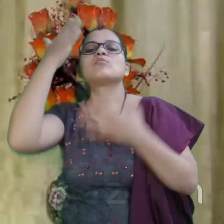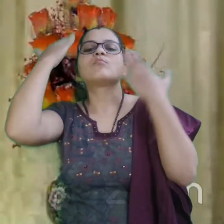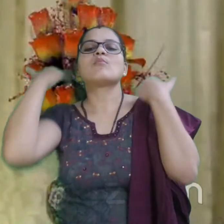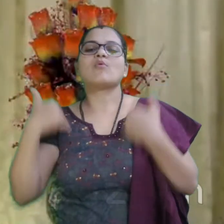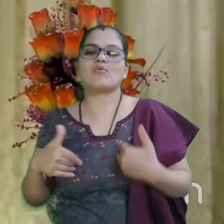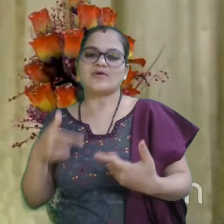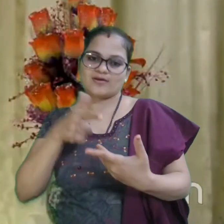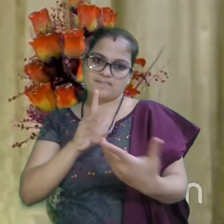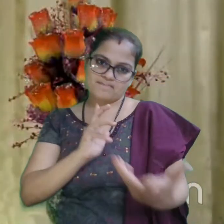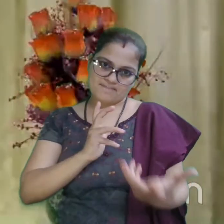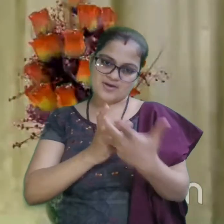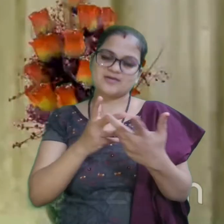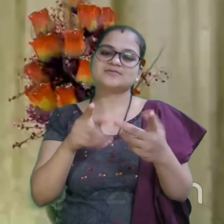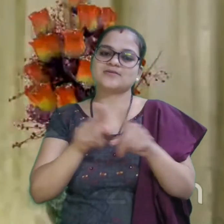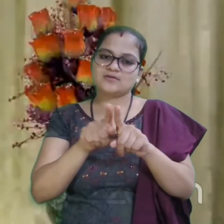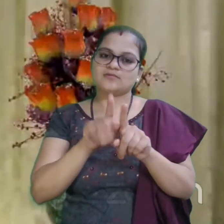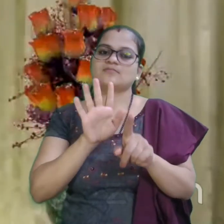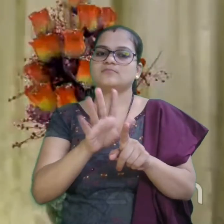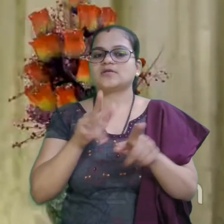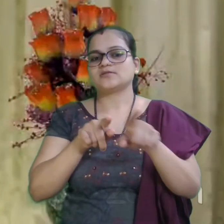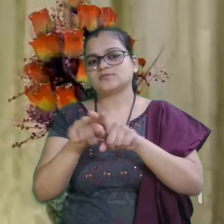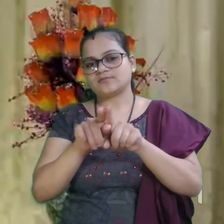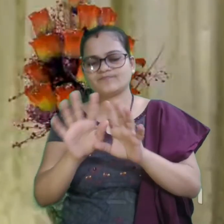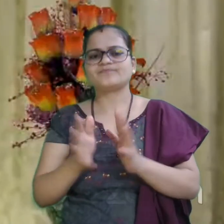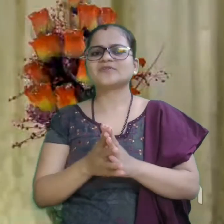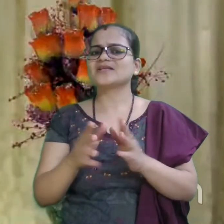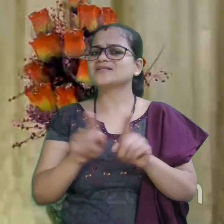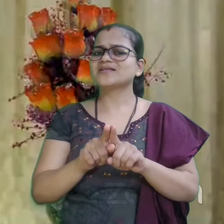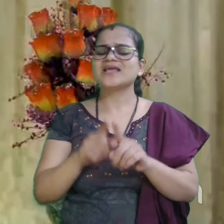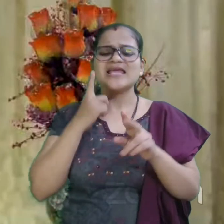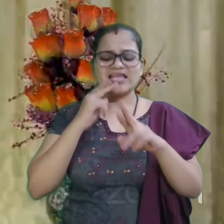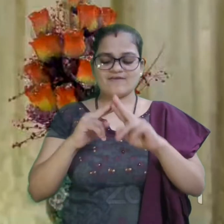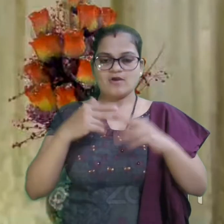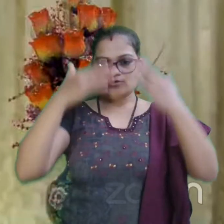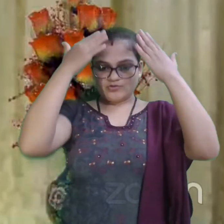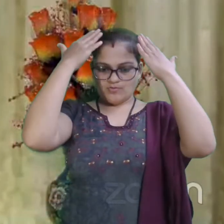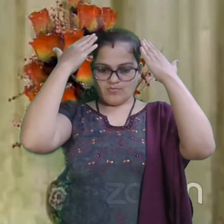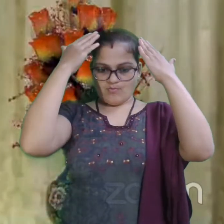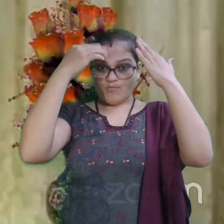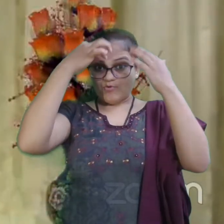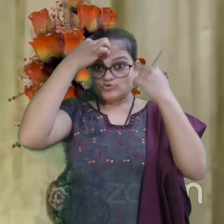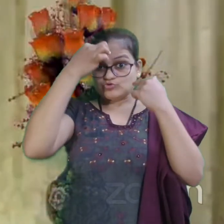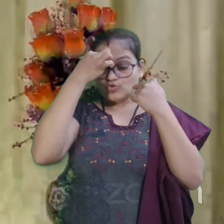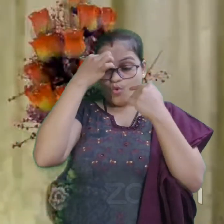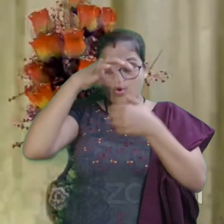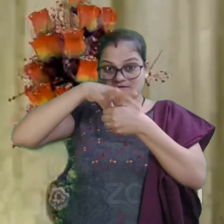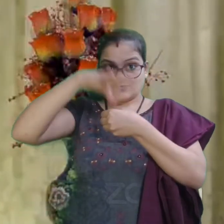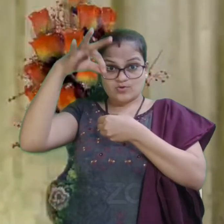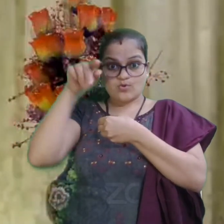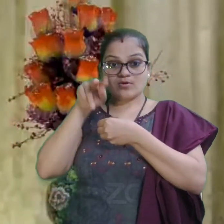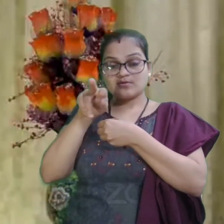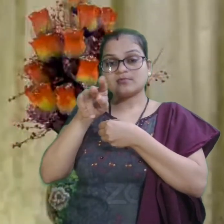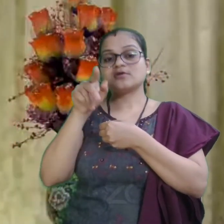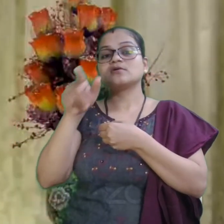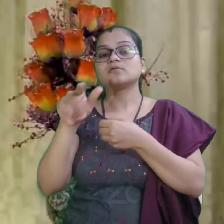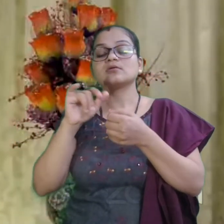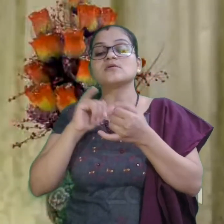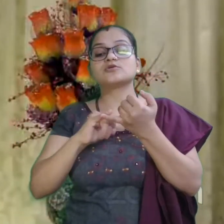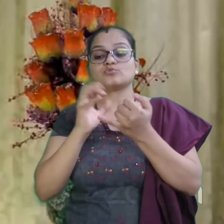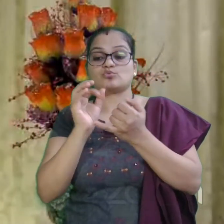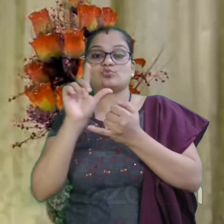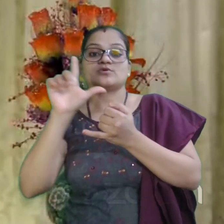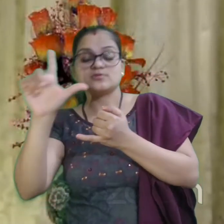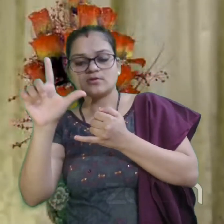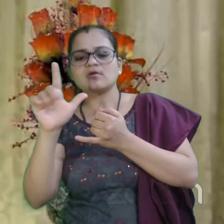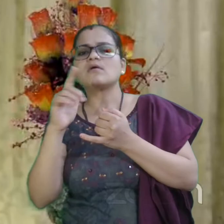soul and body. The soul is also just like a programmer. Whatever program, whatever instructions the soul